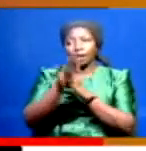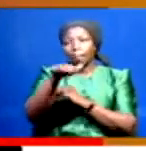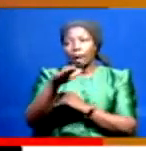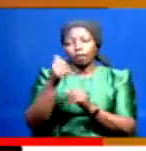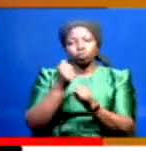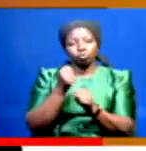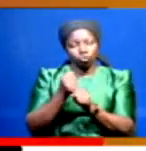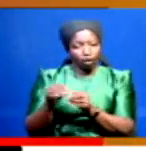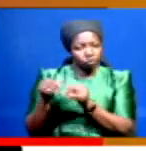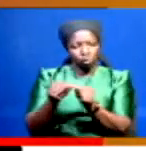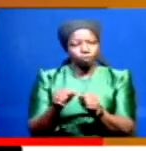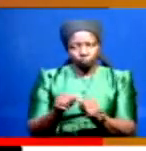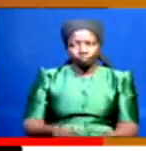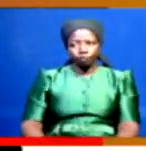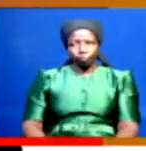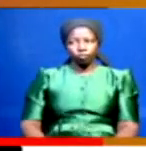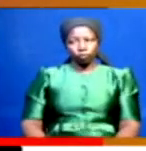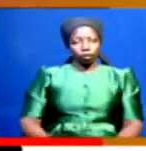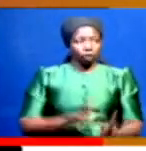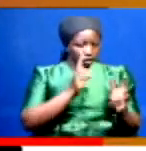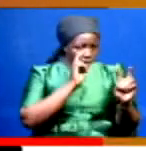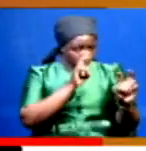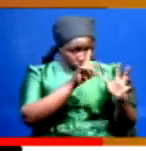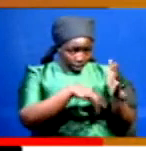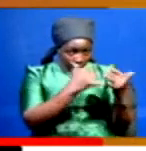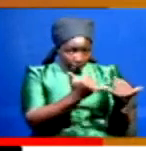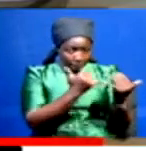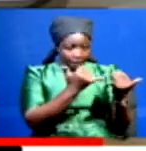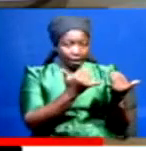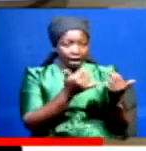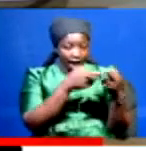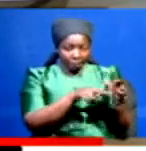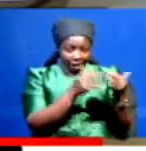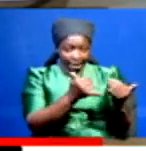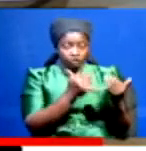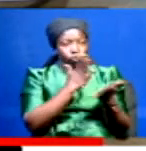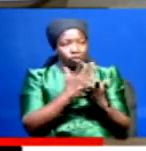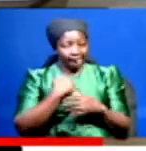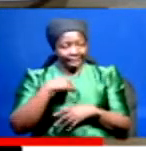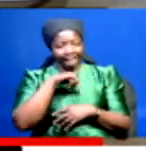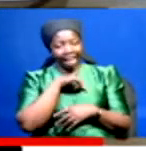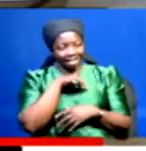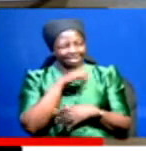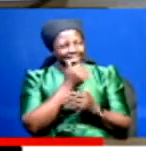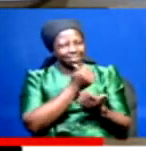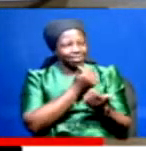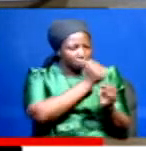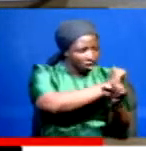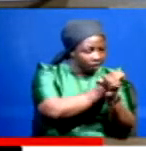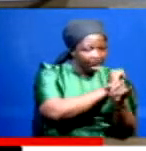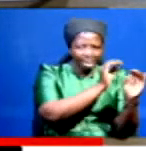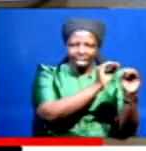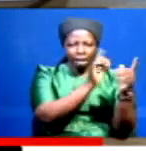looking at what is currently happening, and indeed you said we are quite a reactive country as opposed to being proactive.